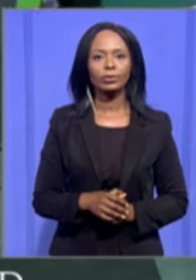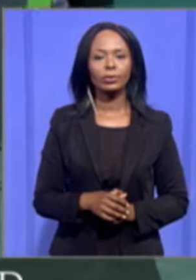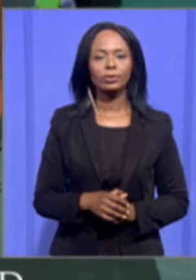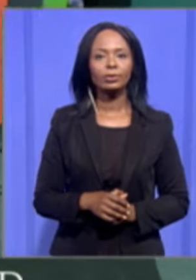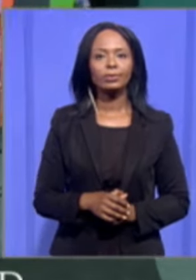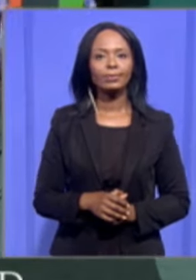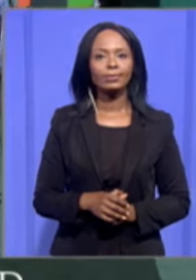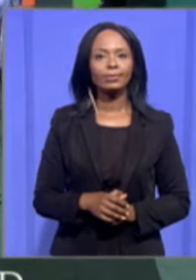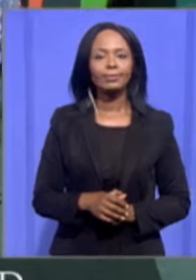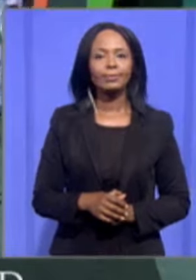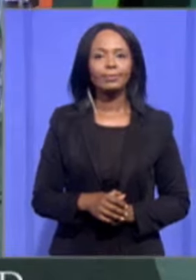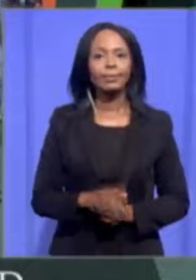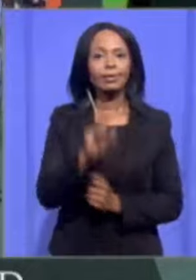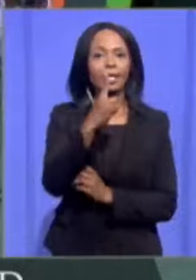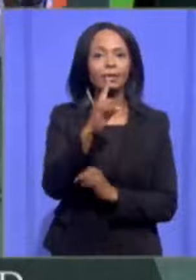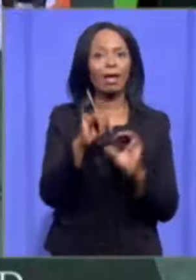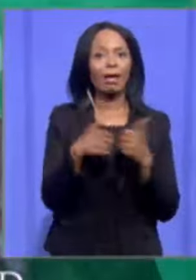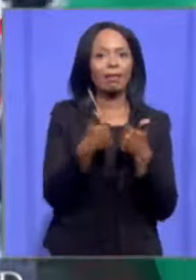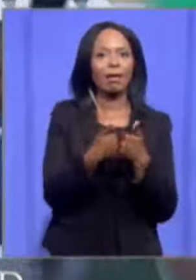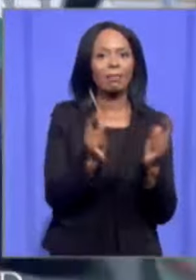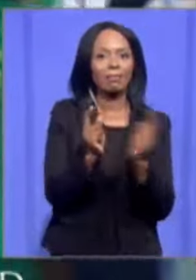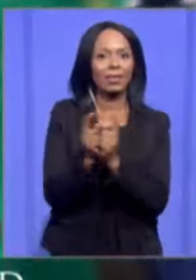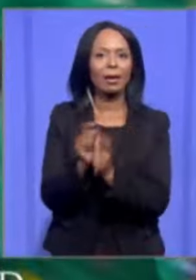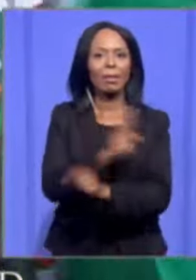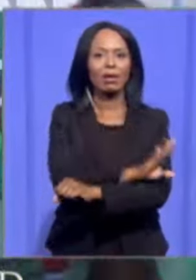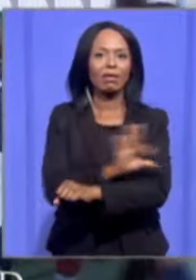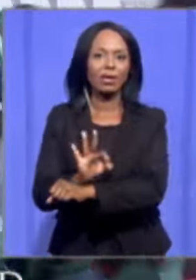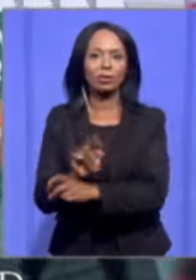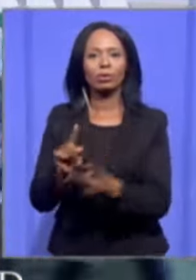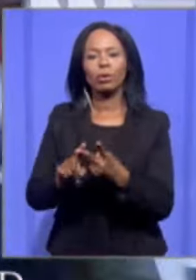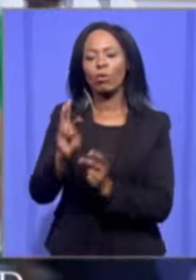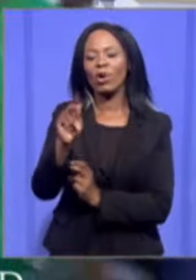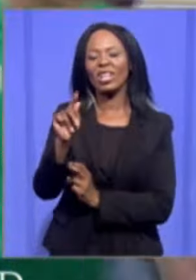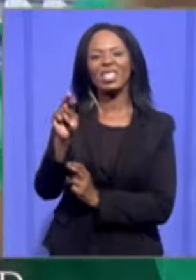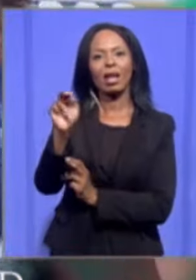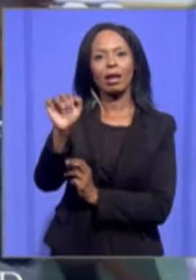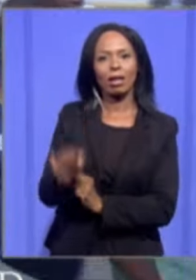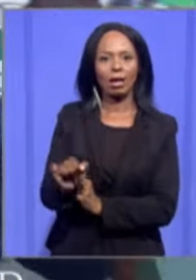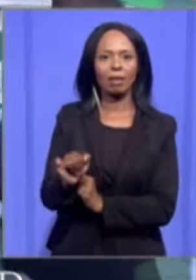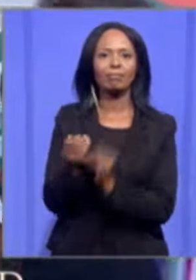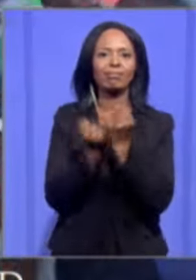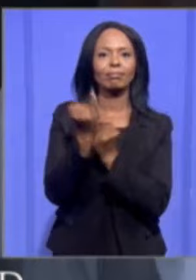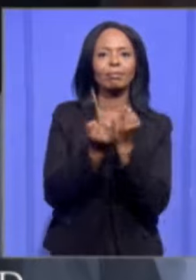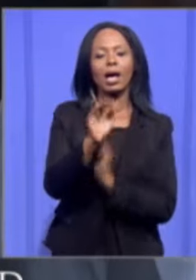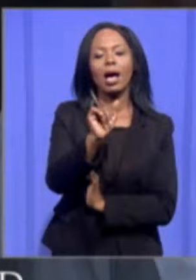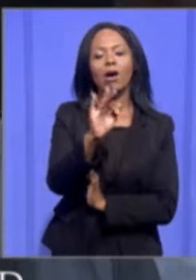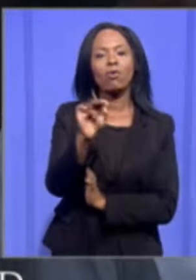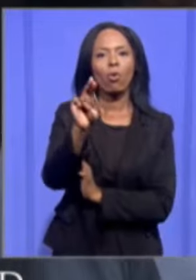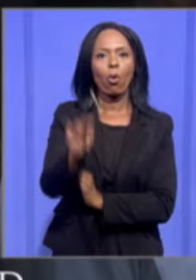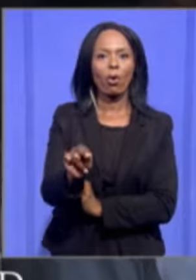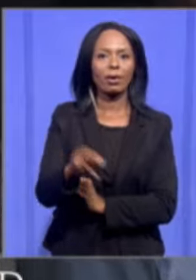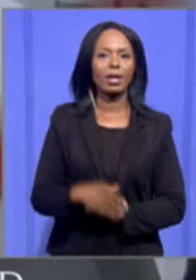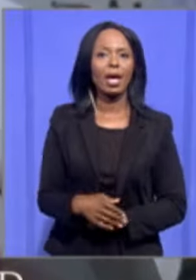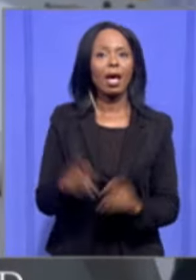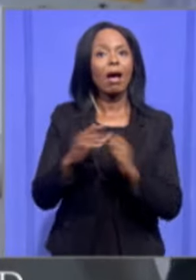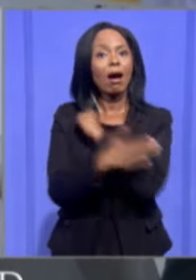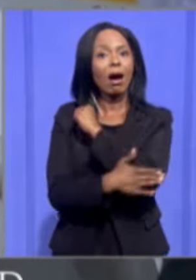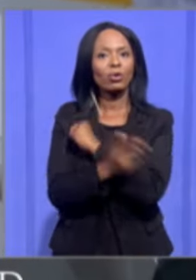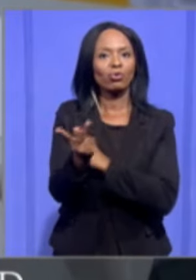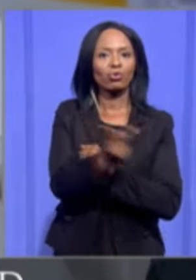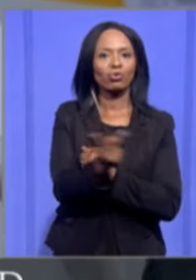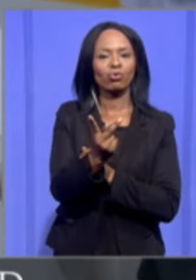2022. Ye e be e le papadi ya pele magareng ga Burkina Faso le Mauritania tournamenteng ya Africa Cup of Nations. Dinaga tse di